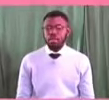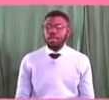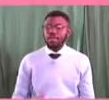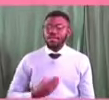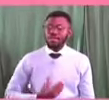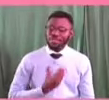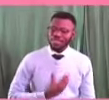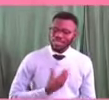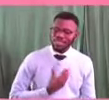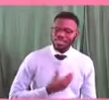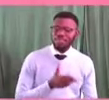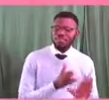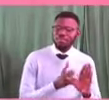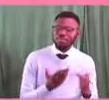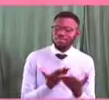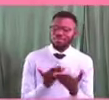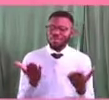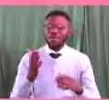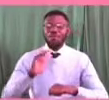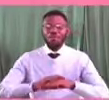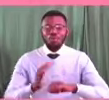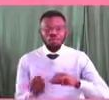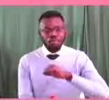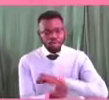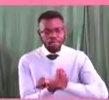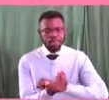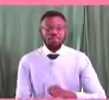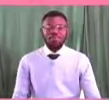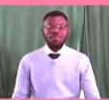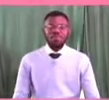distinguished participants, good morning.